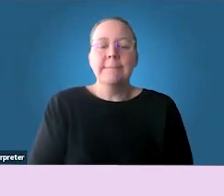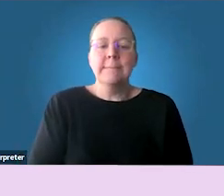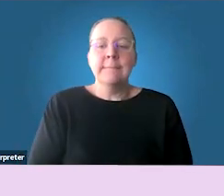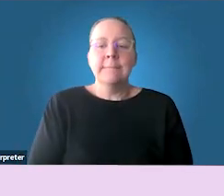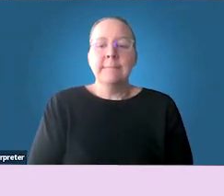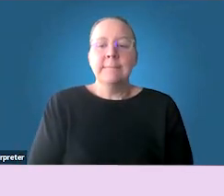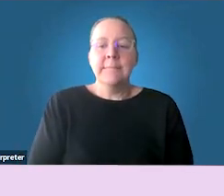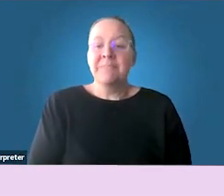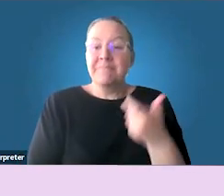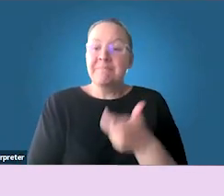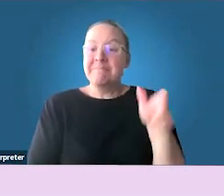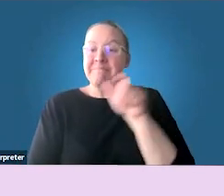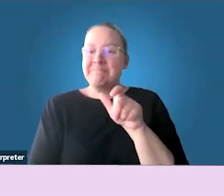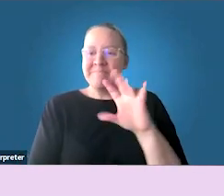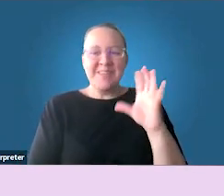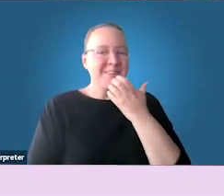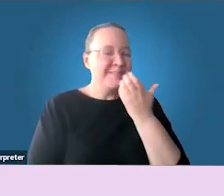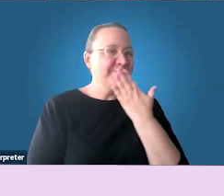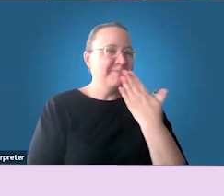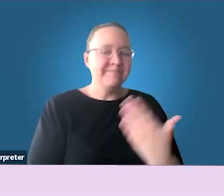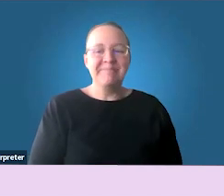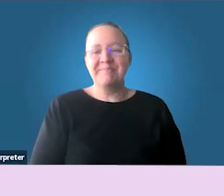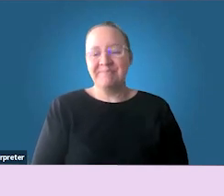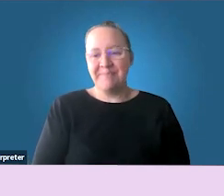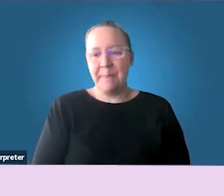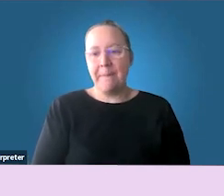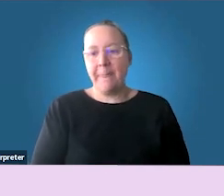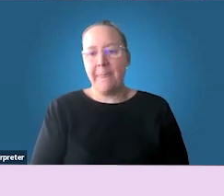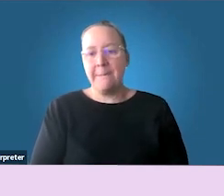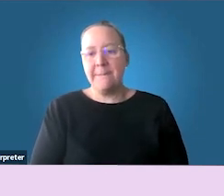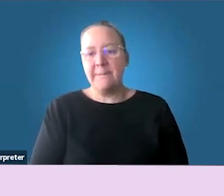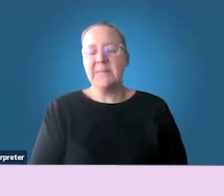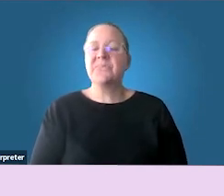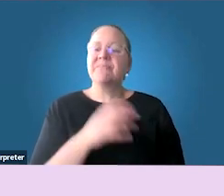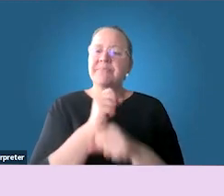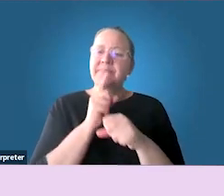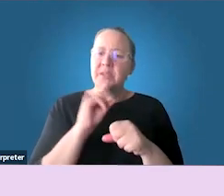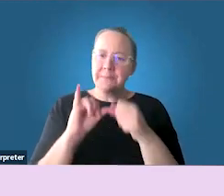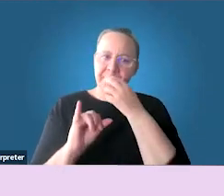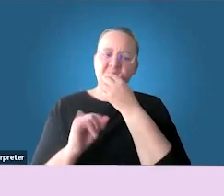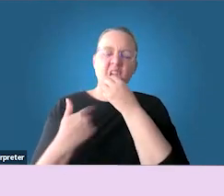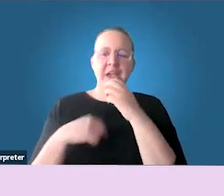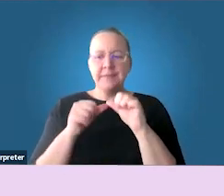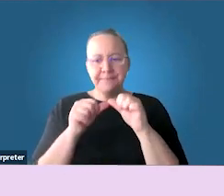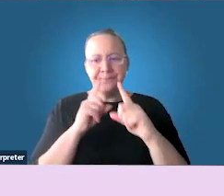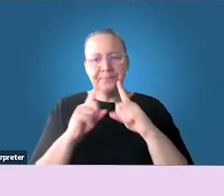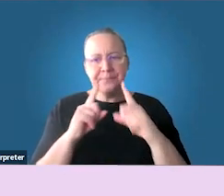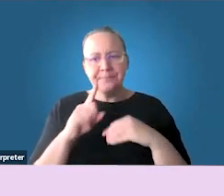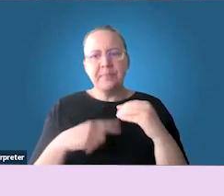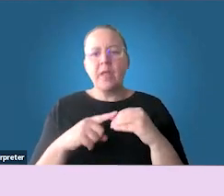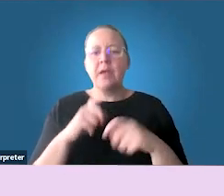Pass it to you, Jess. Awesome. Thank you, Trevor. I really appreciate that. And we just wanted to make sure, as we're having conversations around